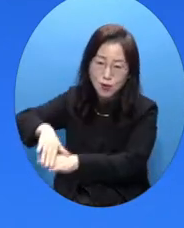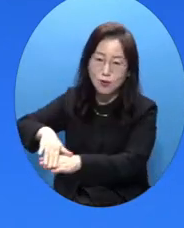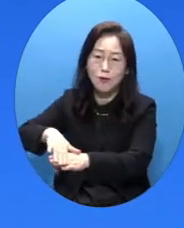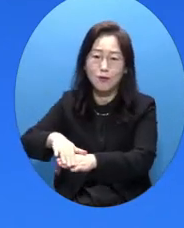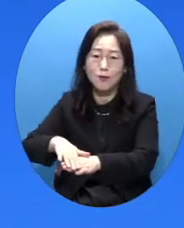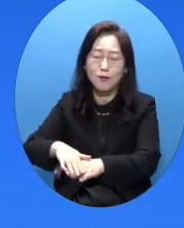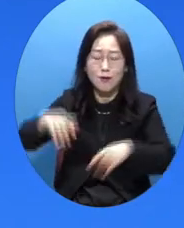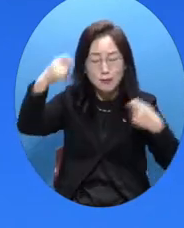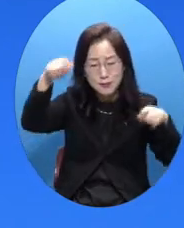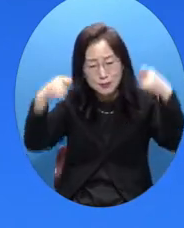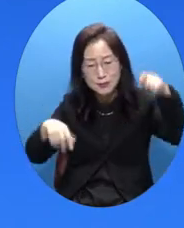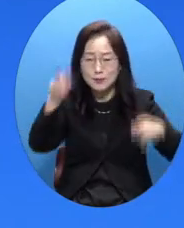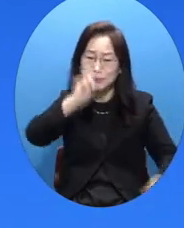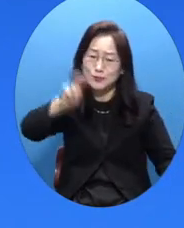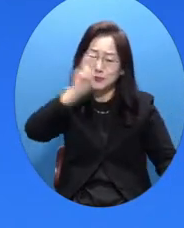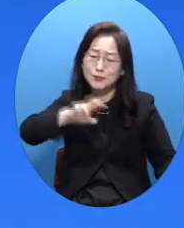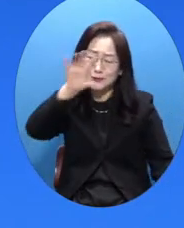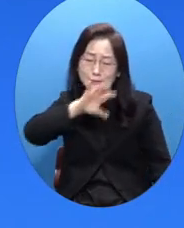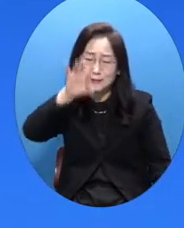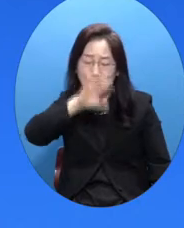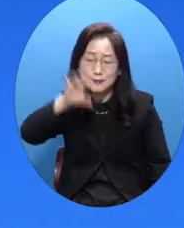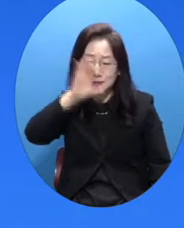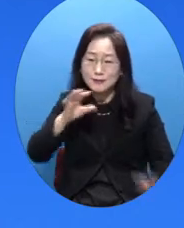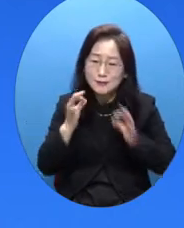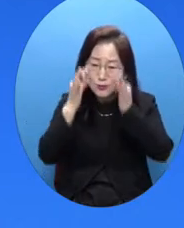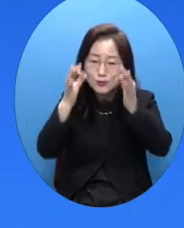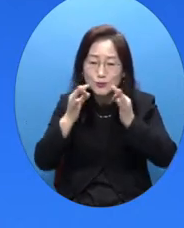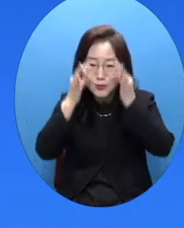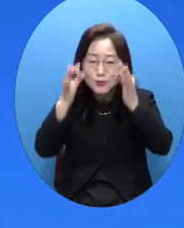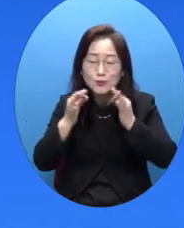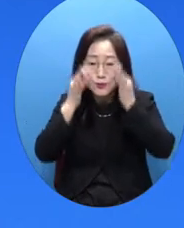each member of the group